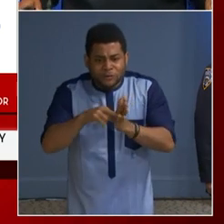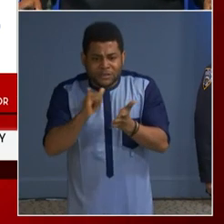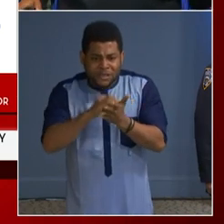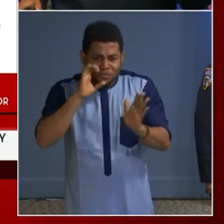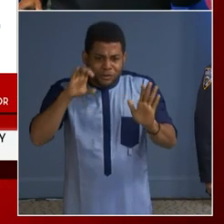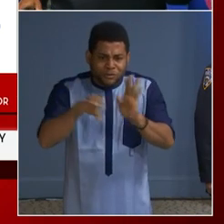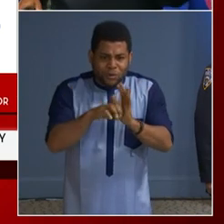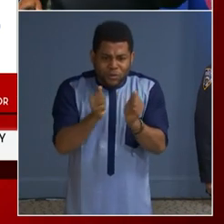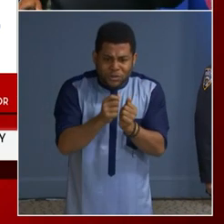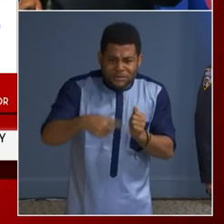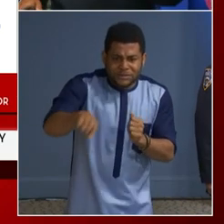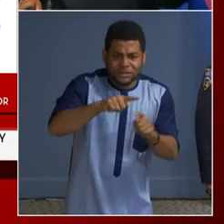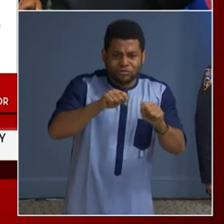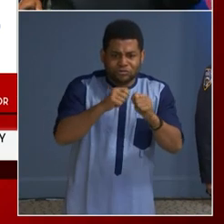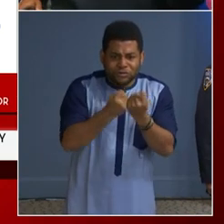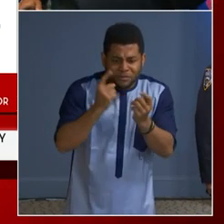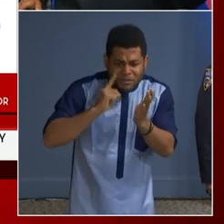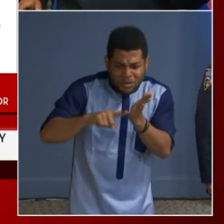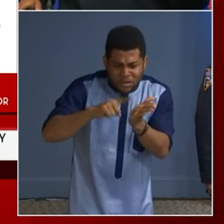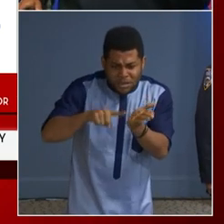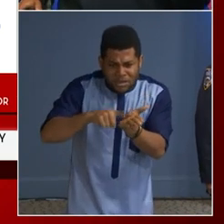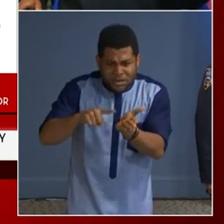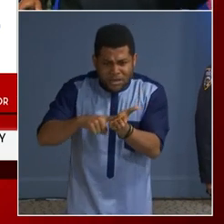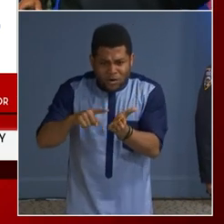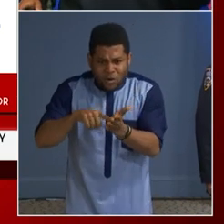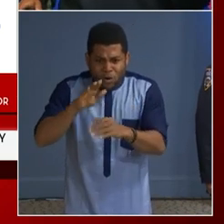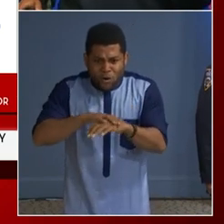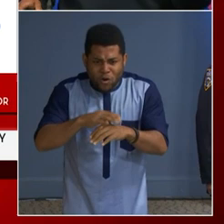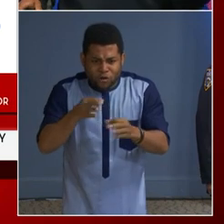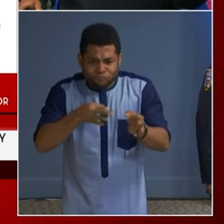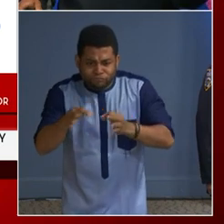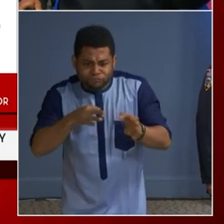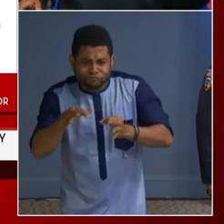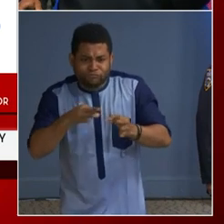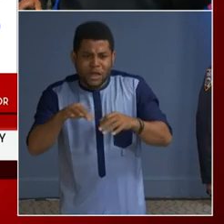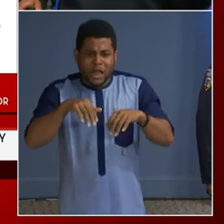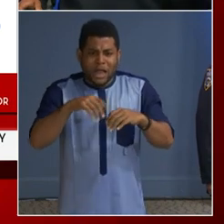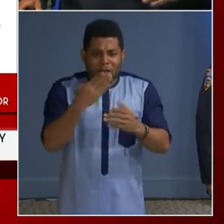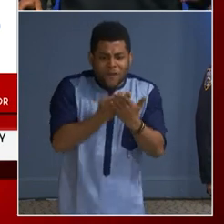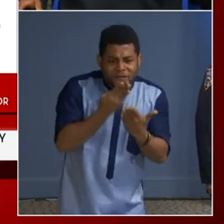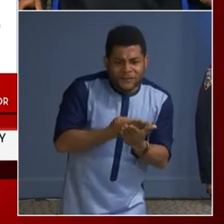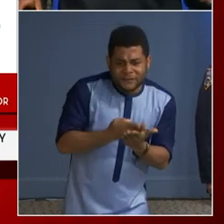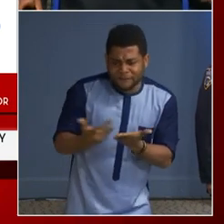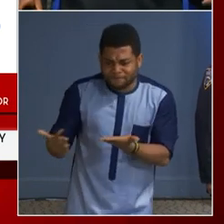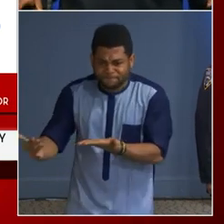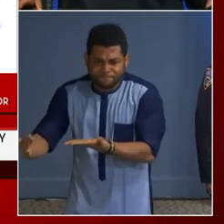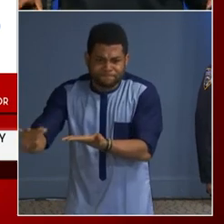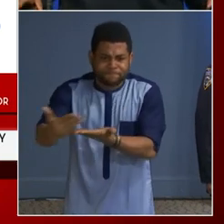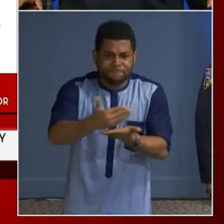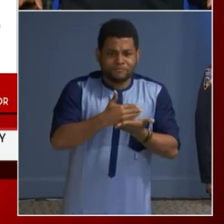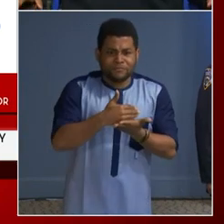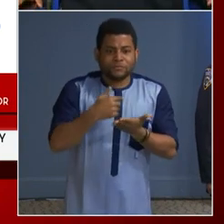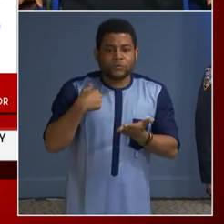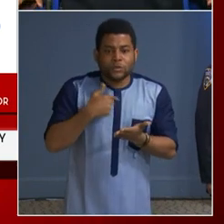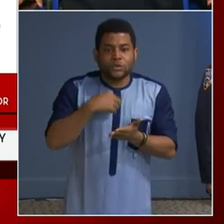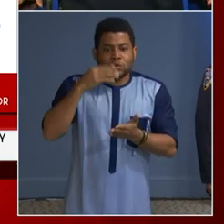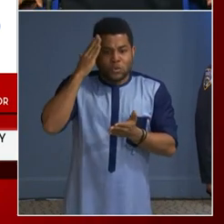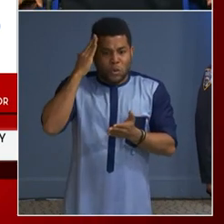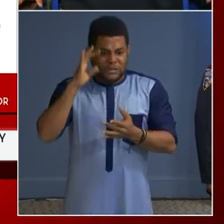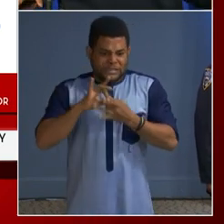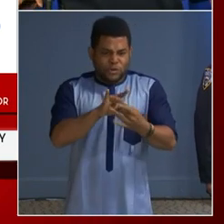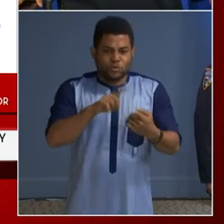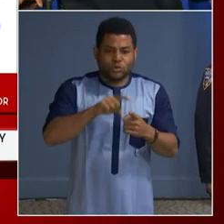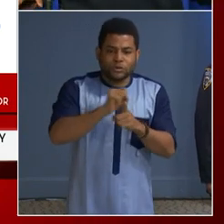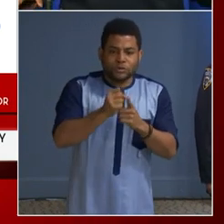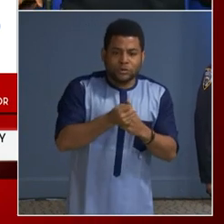it, based upon the description, based upon other evidence that we know with respect to this case, we're able to